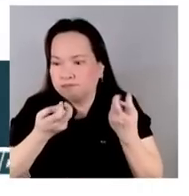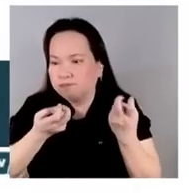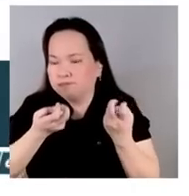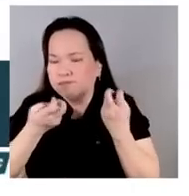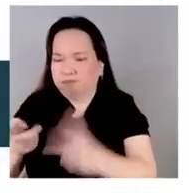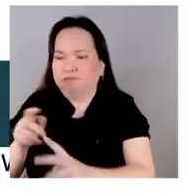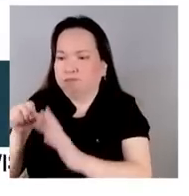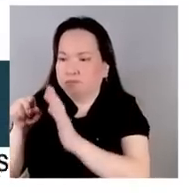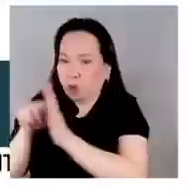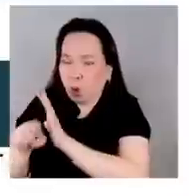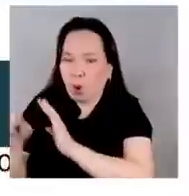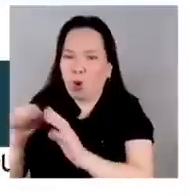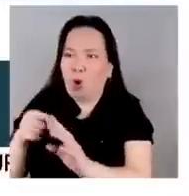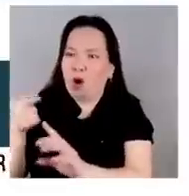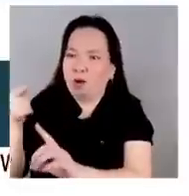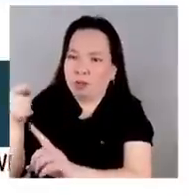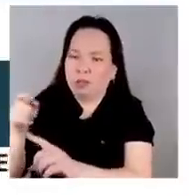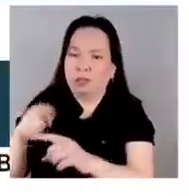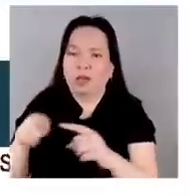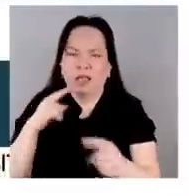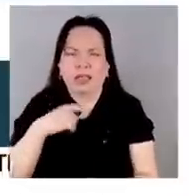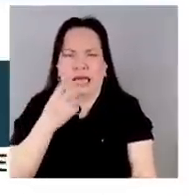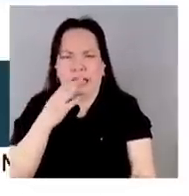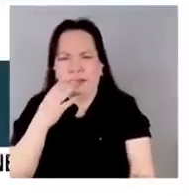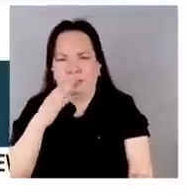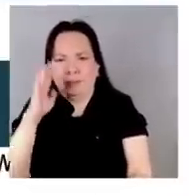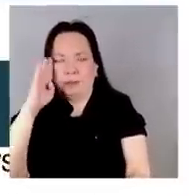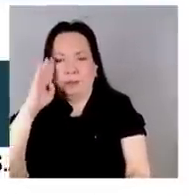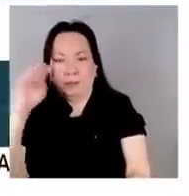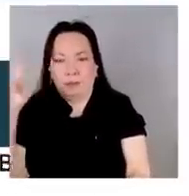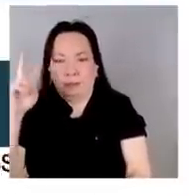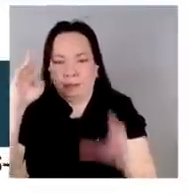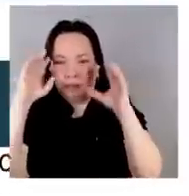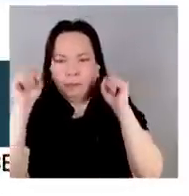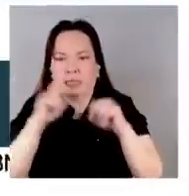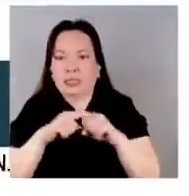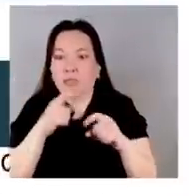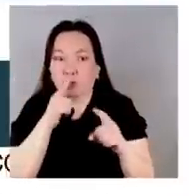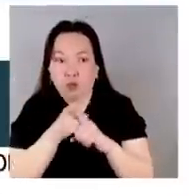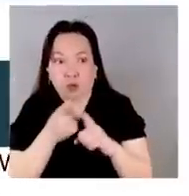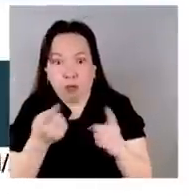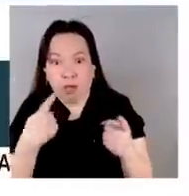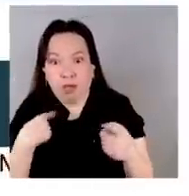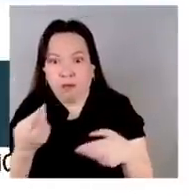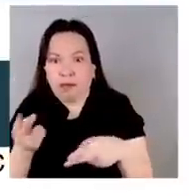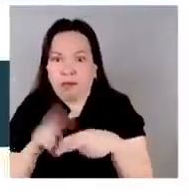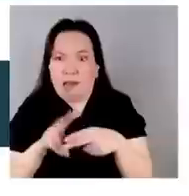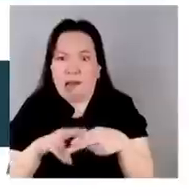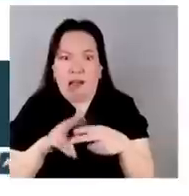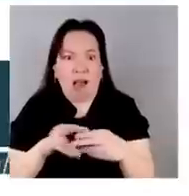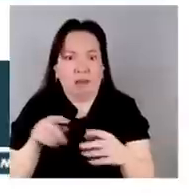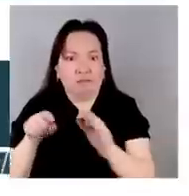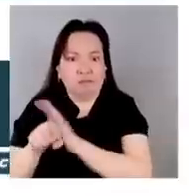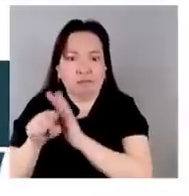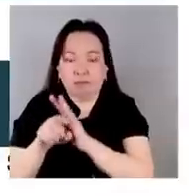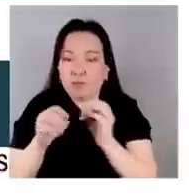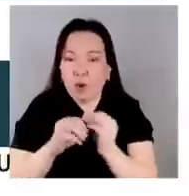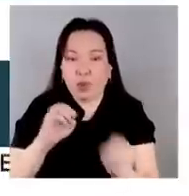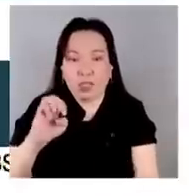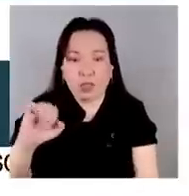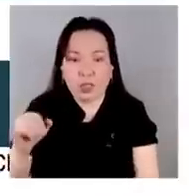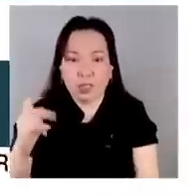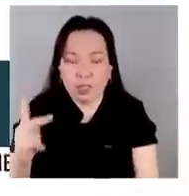know, unfortunately, what we've seen under the Marcos administration is actually an increase in extrajudicial killings, political